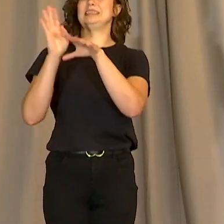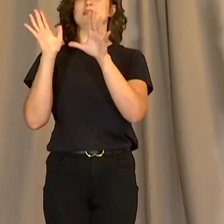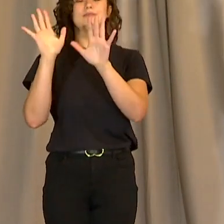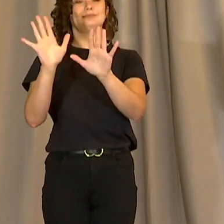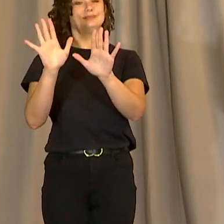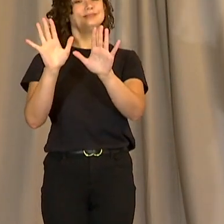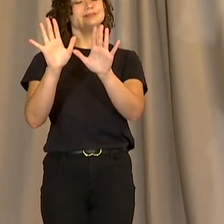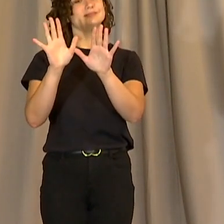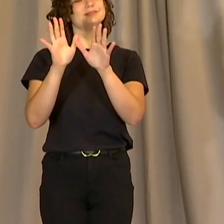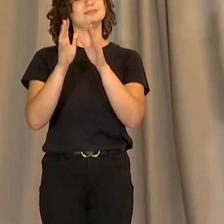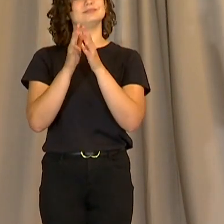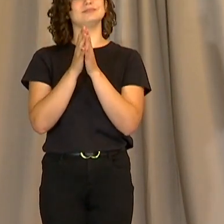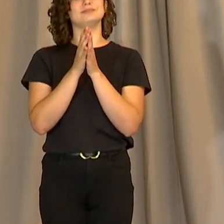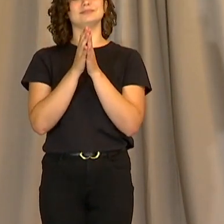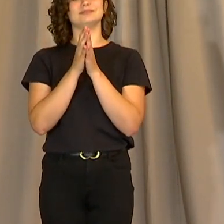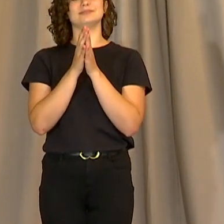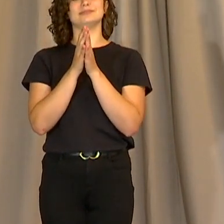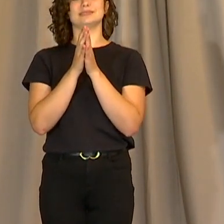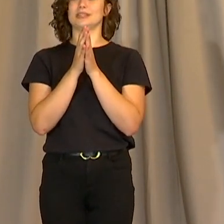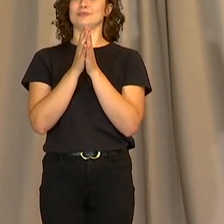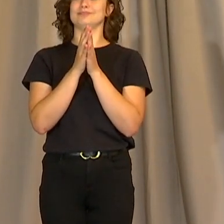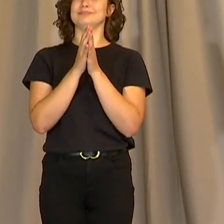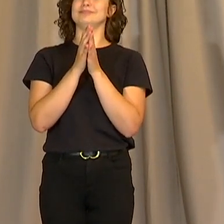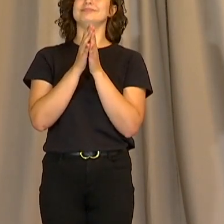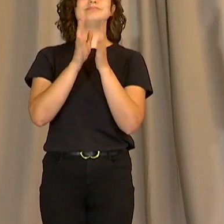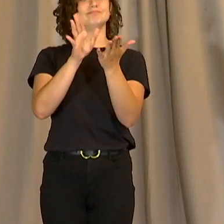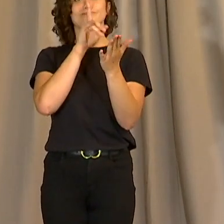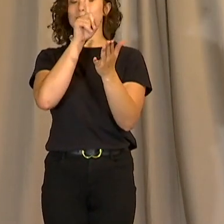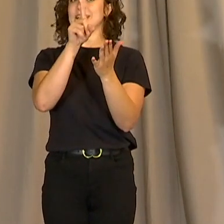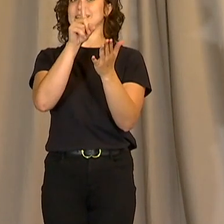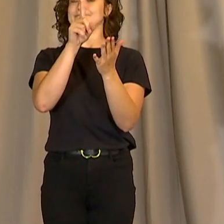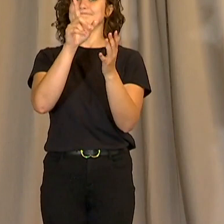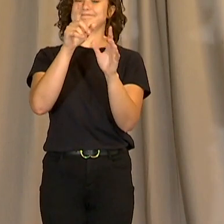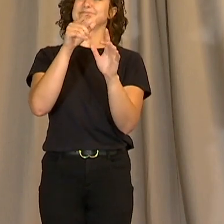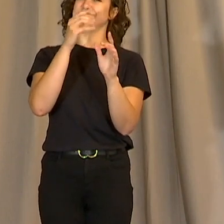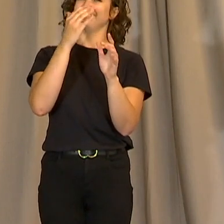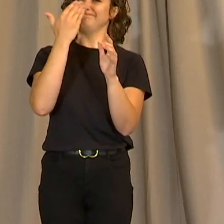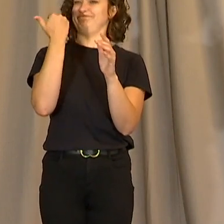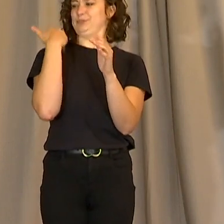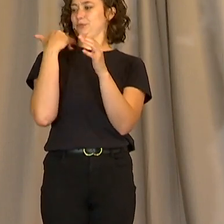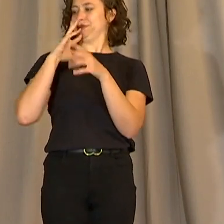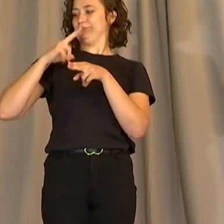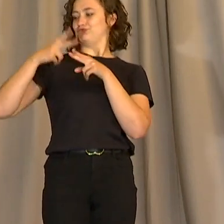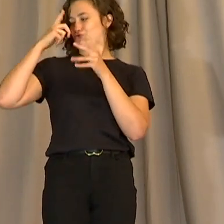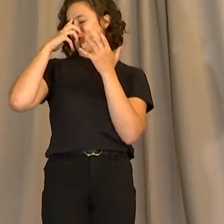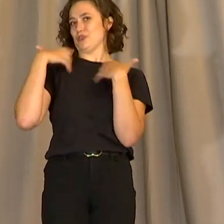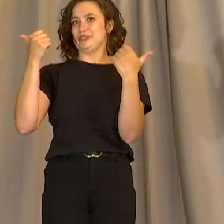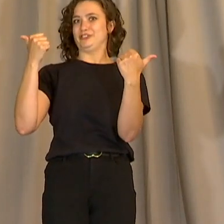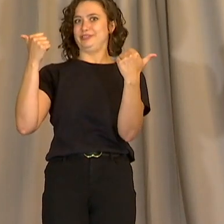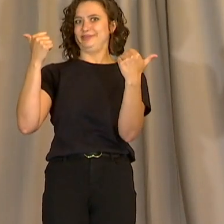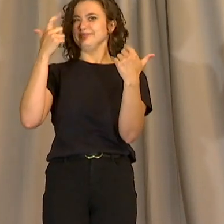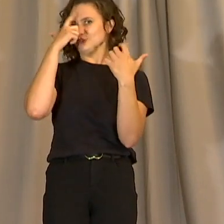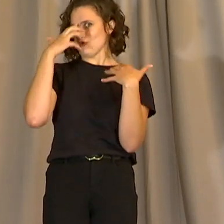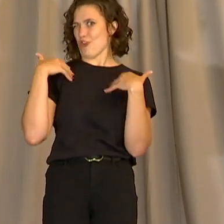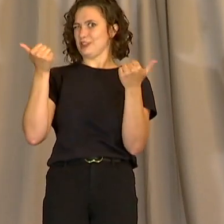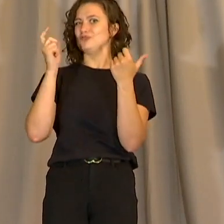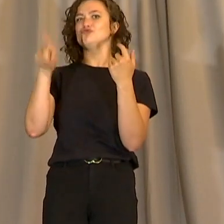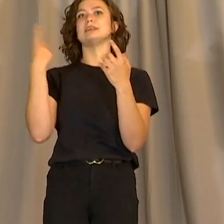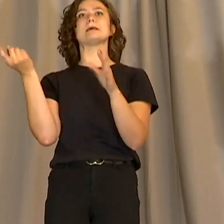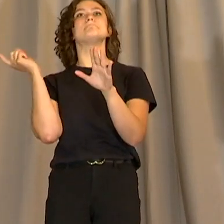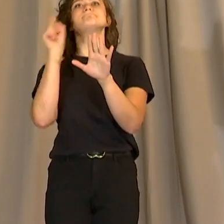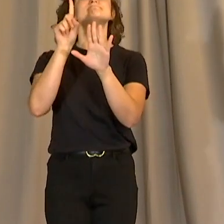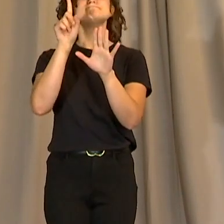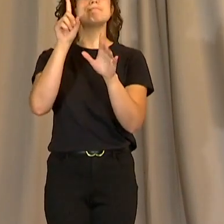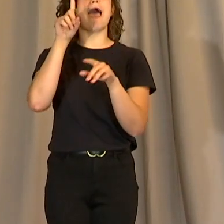So knock on the door. It's the courage. Knock on the door and say, I'm here, I want to help. You talked about transparency